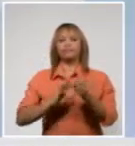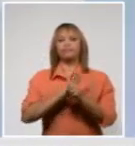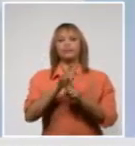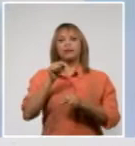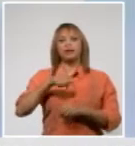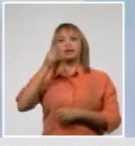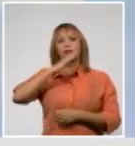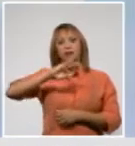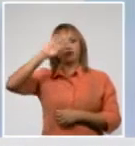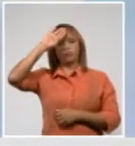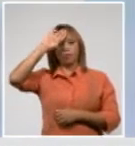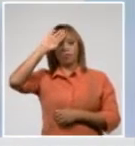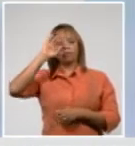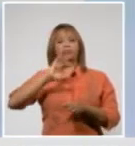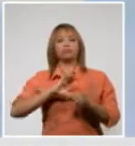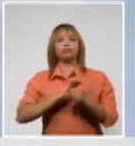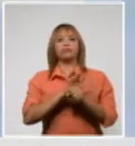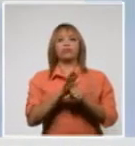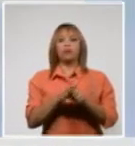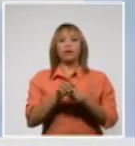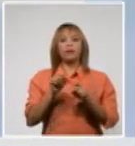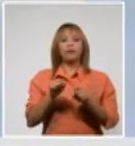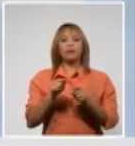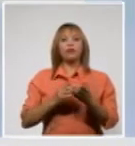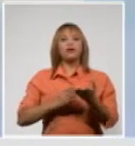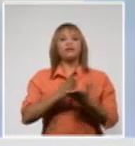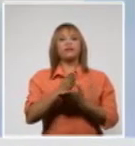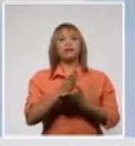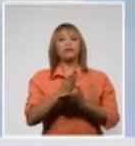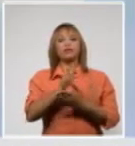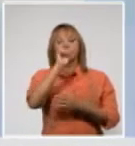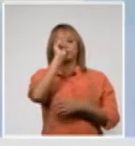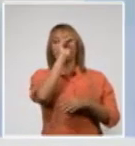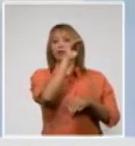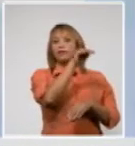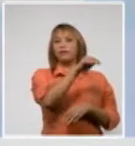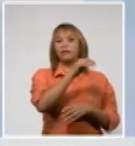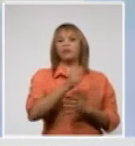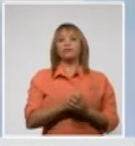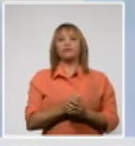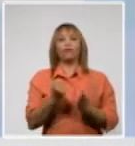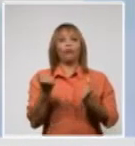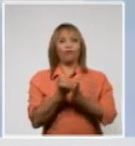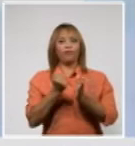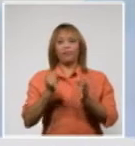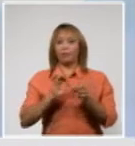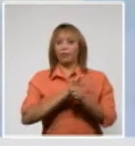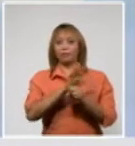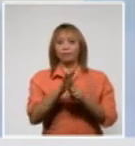4,126 people who have been diagnosed with the virus thus far in Cuba,